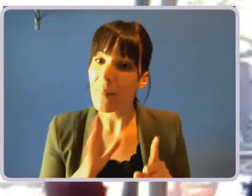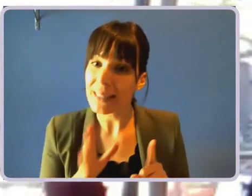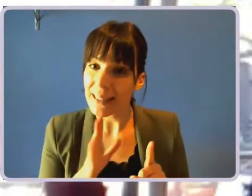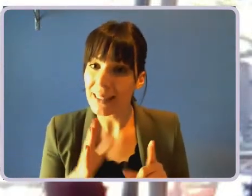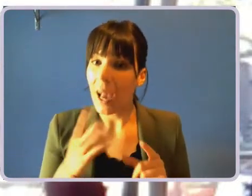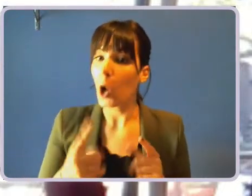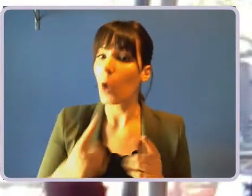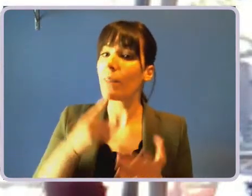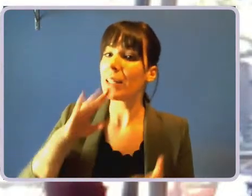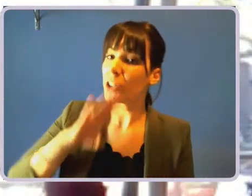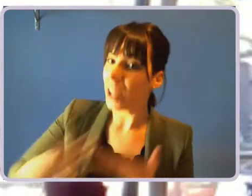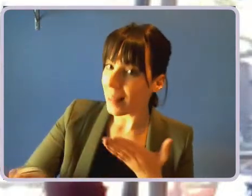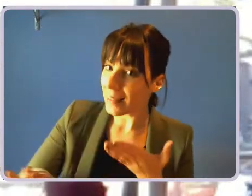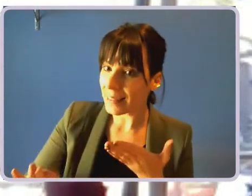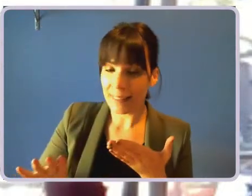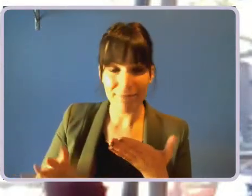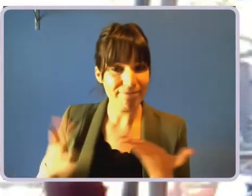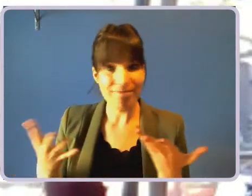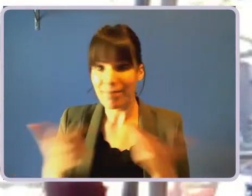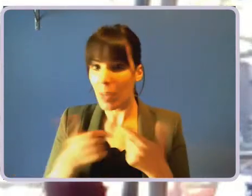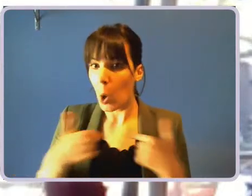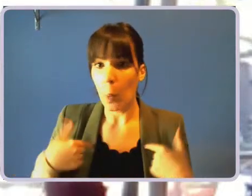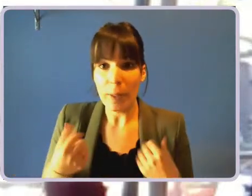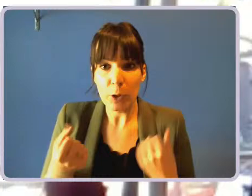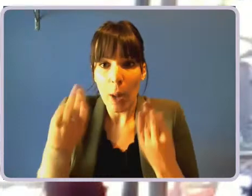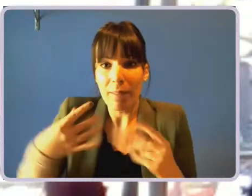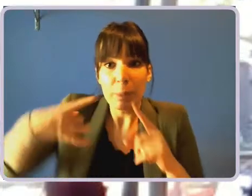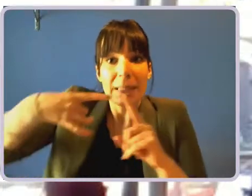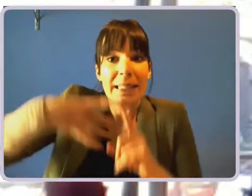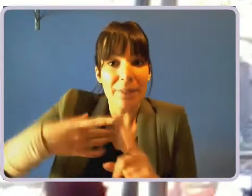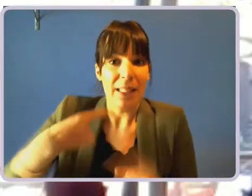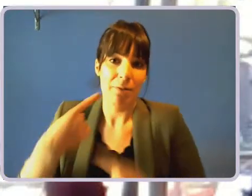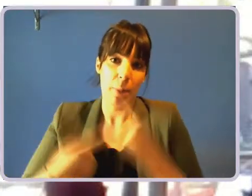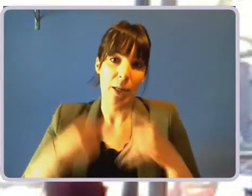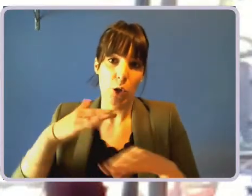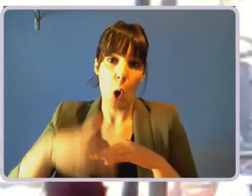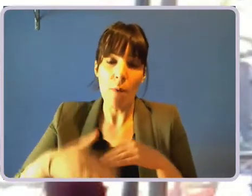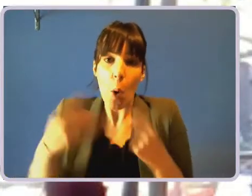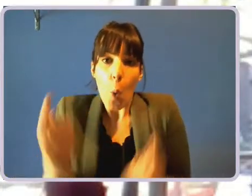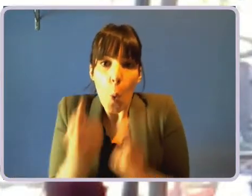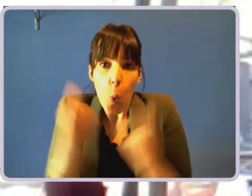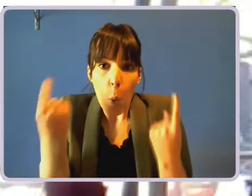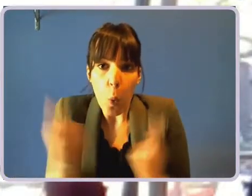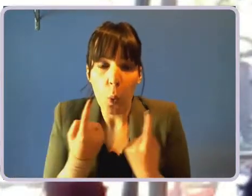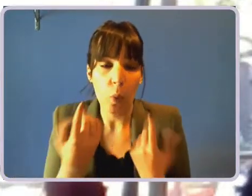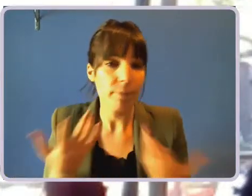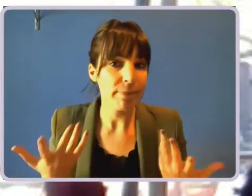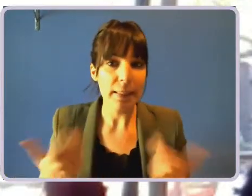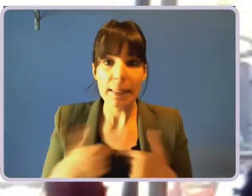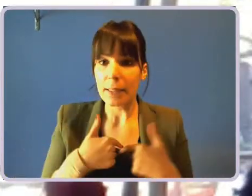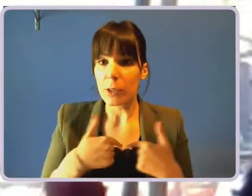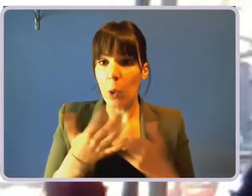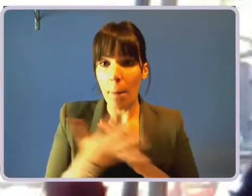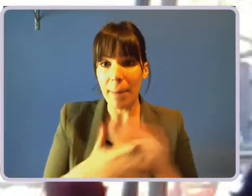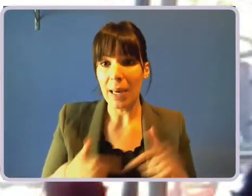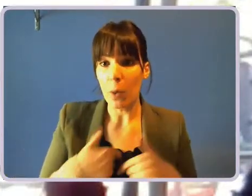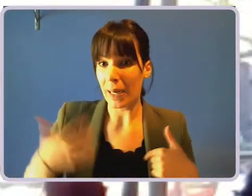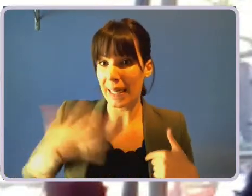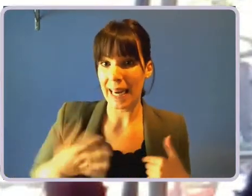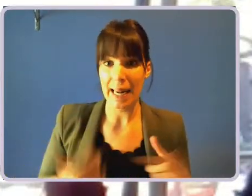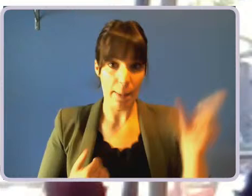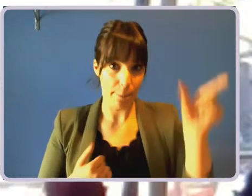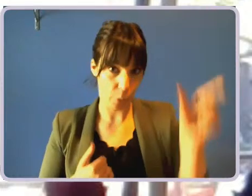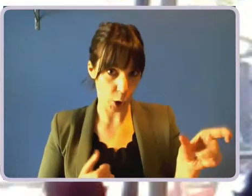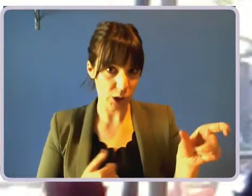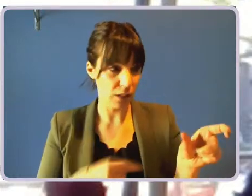get specific information of those people. So we actually rely on people giving their consent, and then our staff can